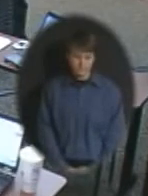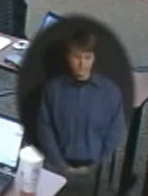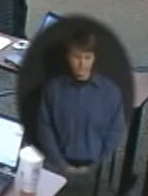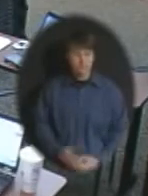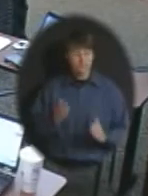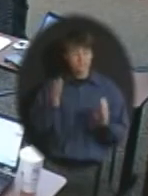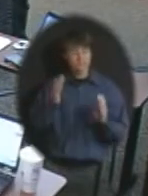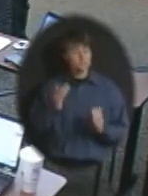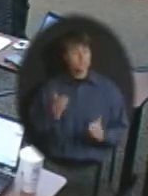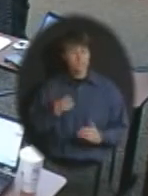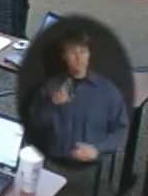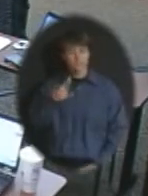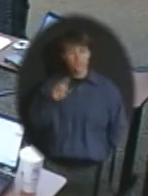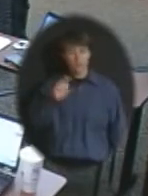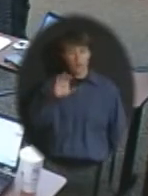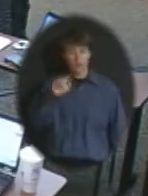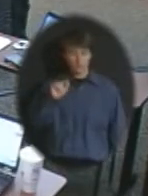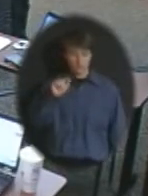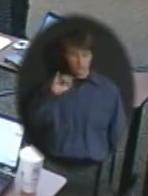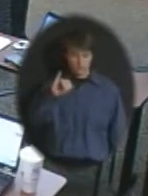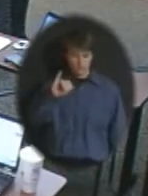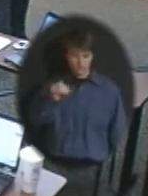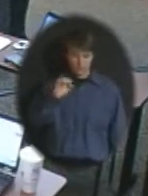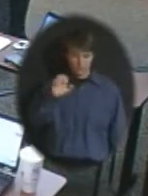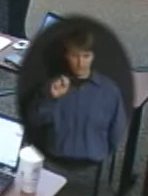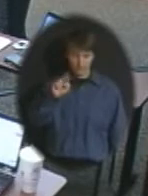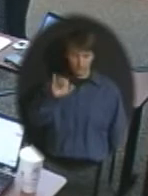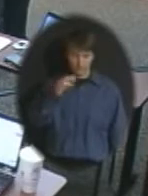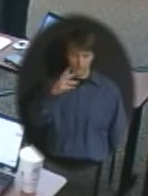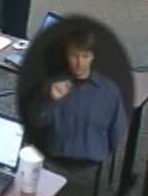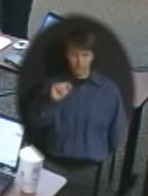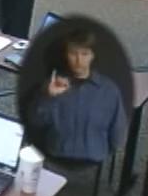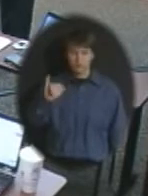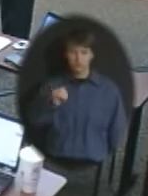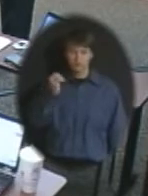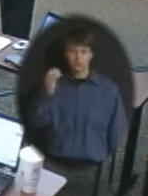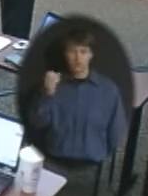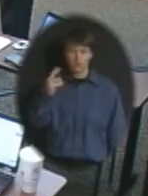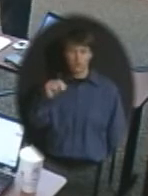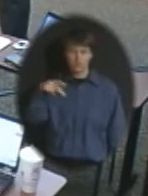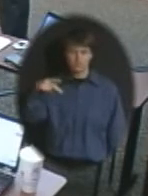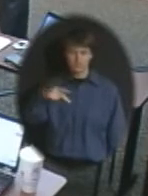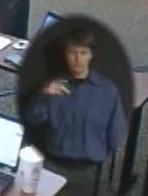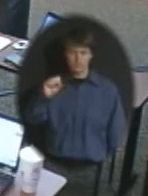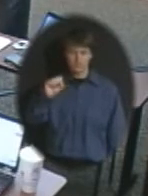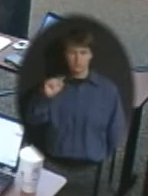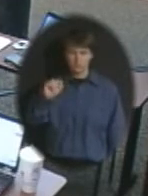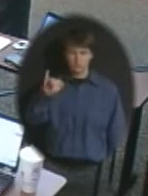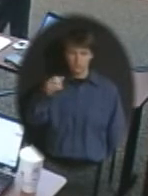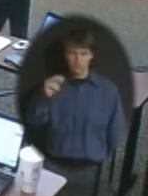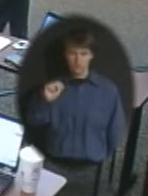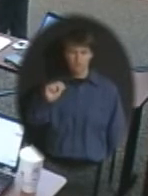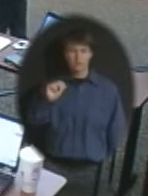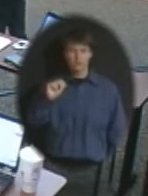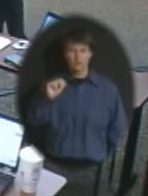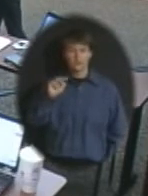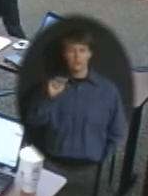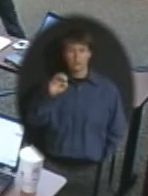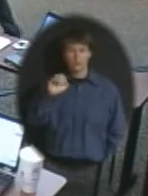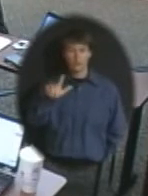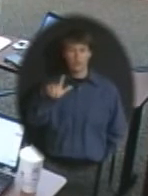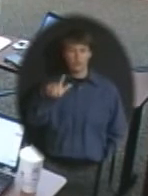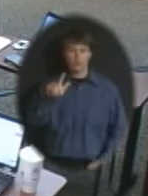Our next honoree is Robert J. Enright, a John P. St. John Memorial High School 1947 graduate. Bob's daughter,